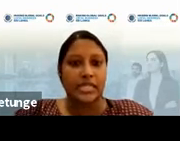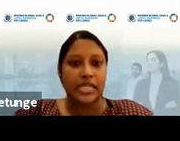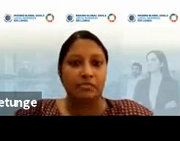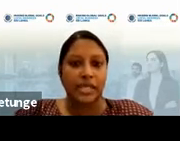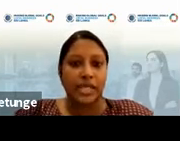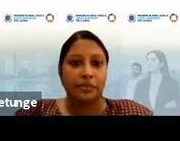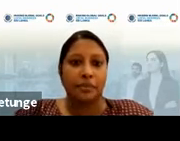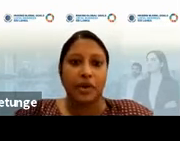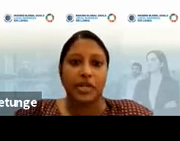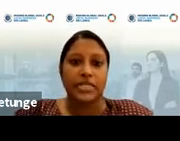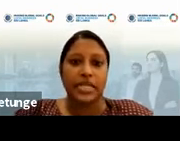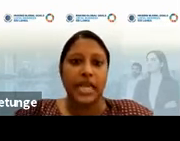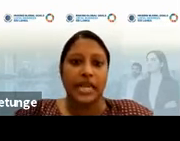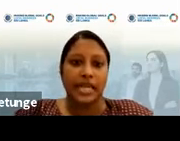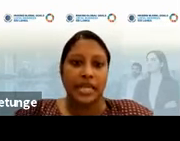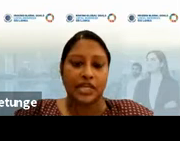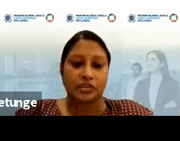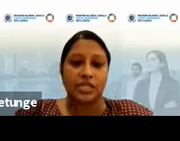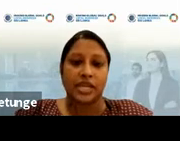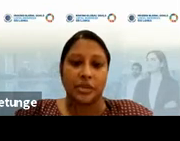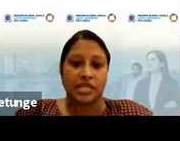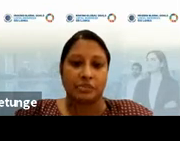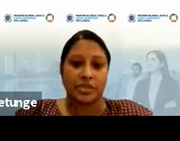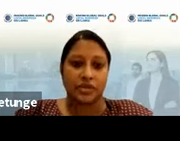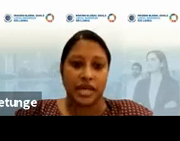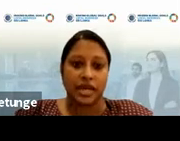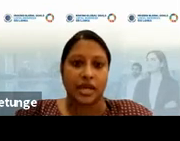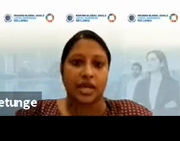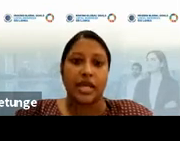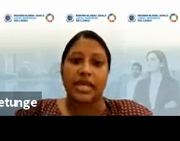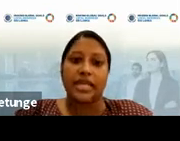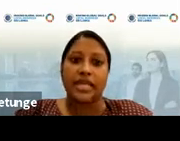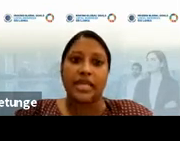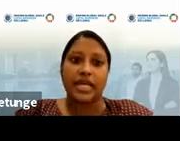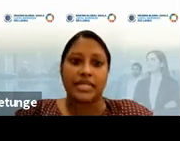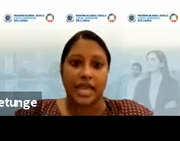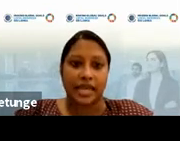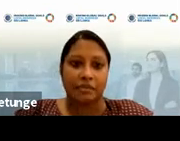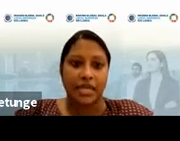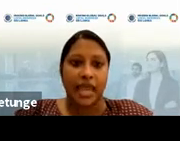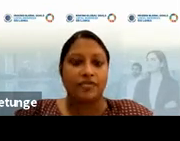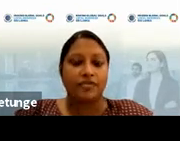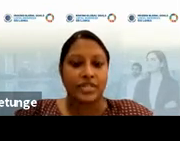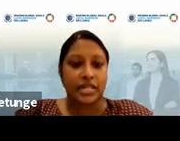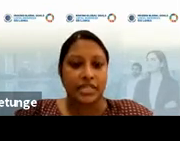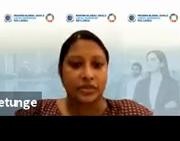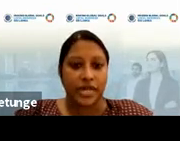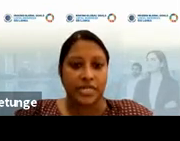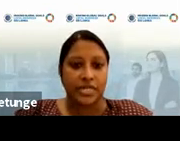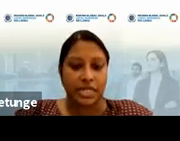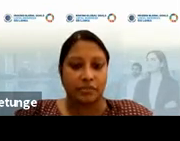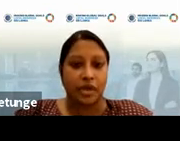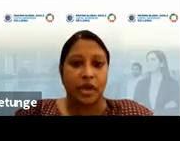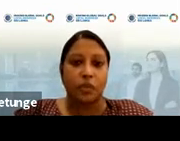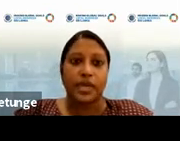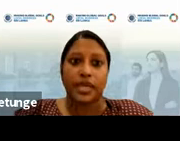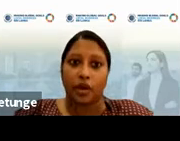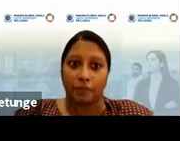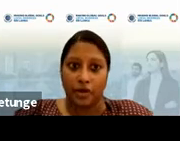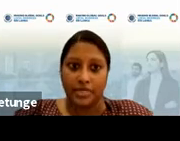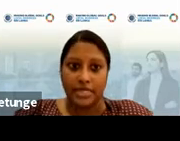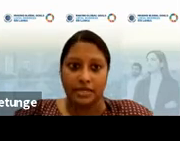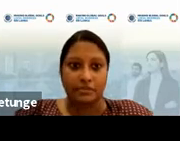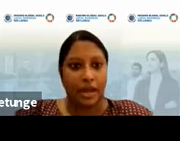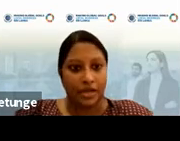the team lead policy and engagement at UNDP Sri Lanka, leading a dynamic and results-oriented team working